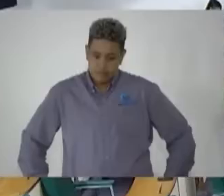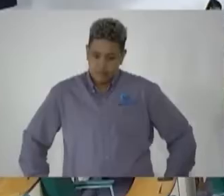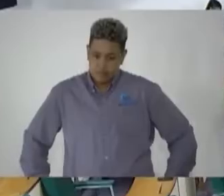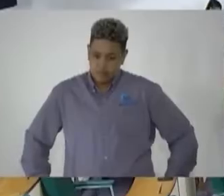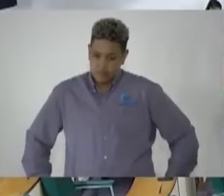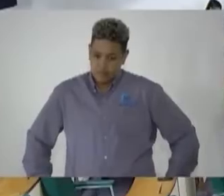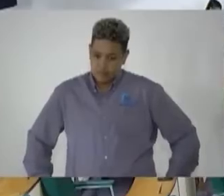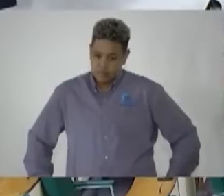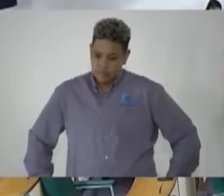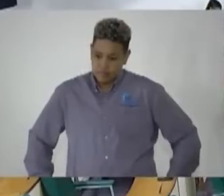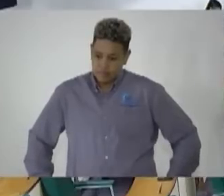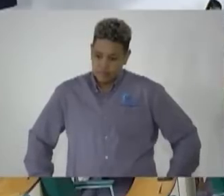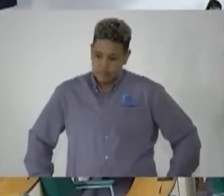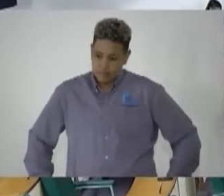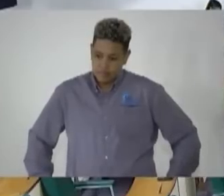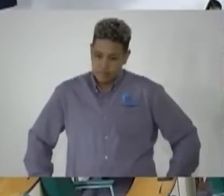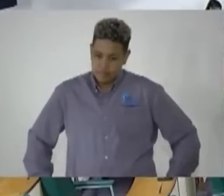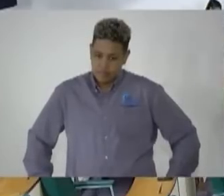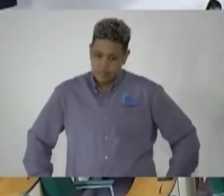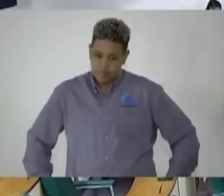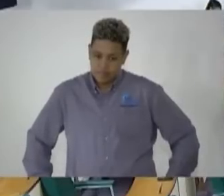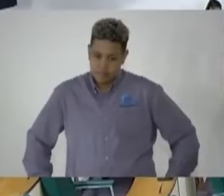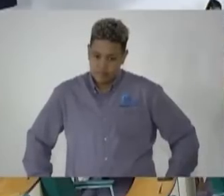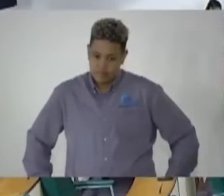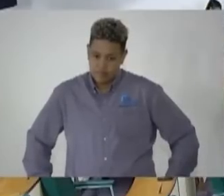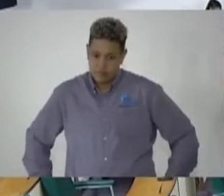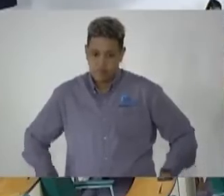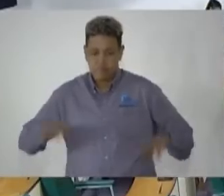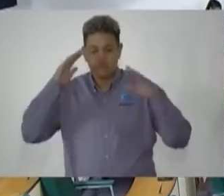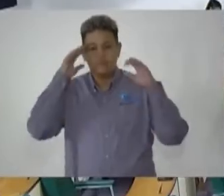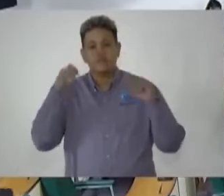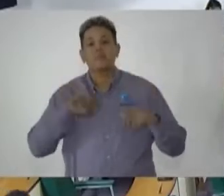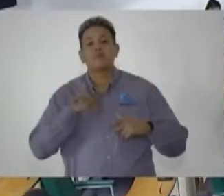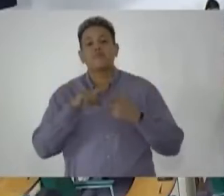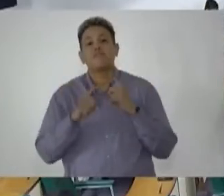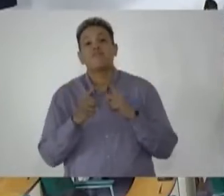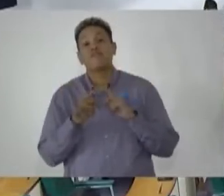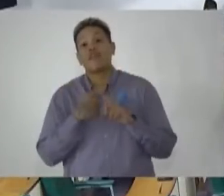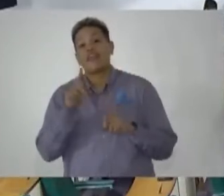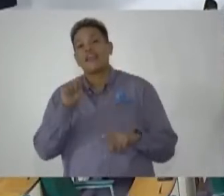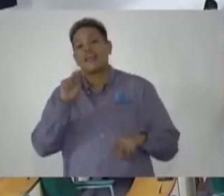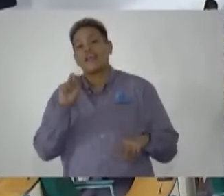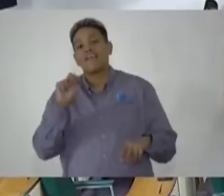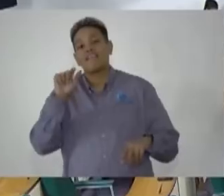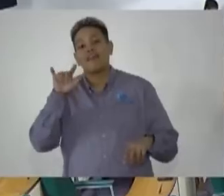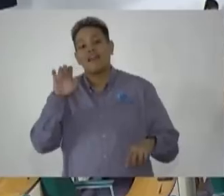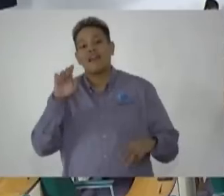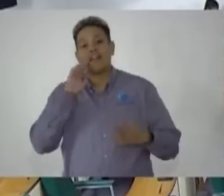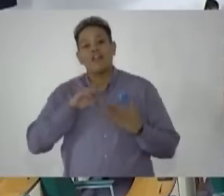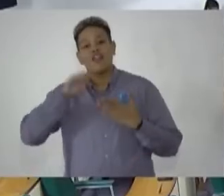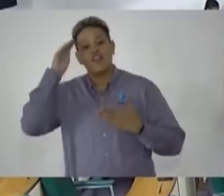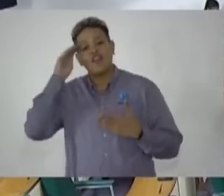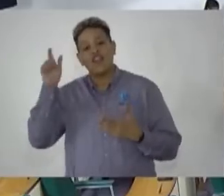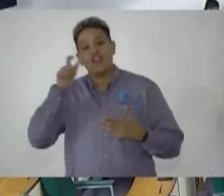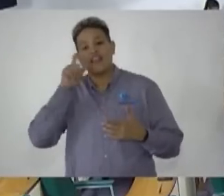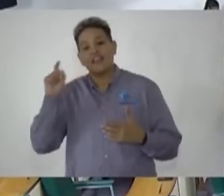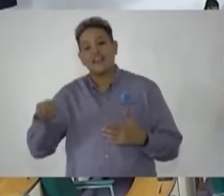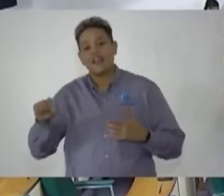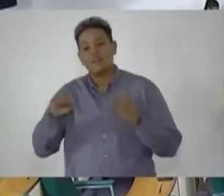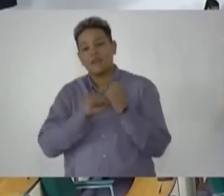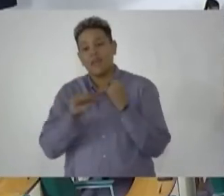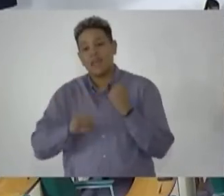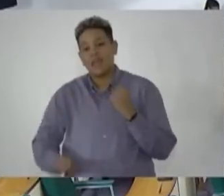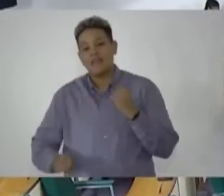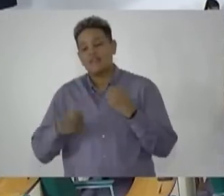Thank you very much. Mr. President, my friend Kavon Gale has learned the art that you don't have to be everlasting to